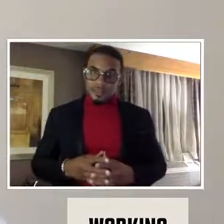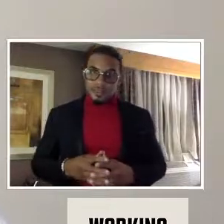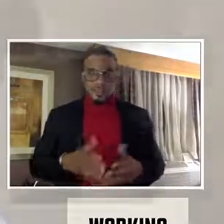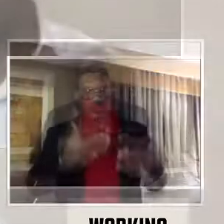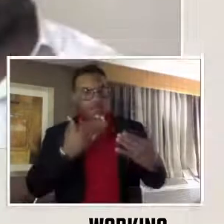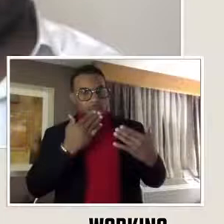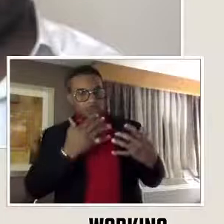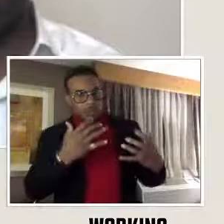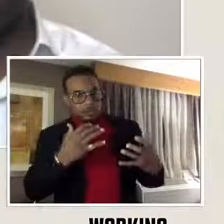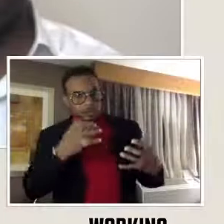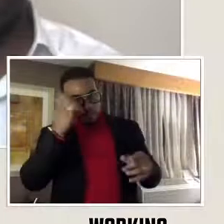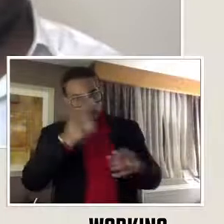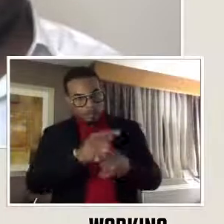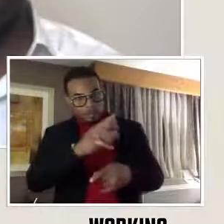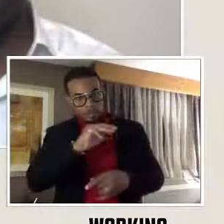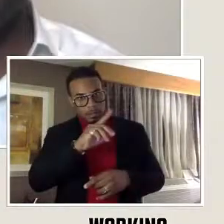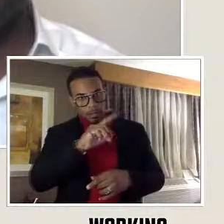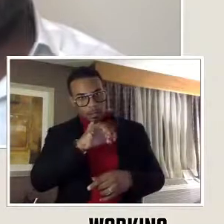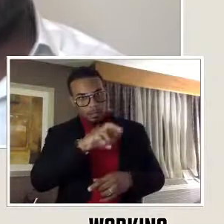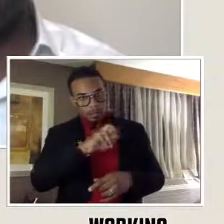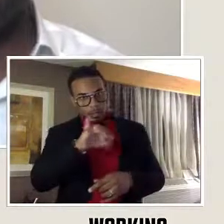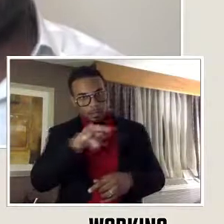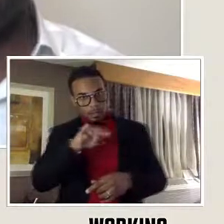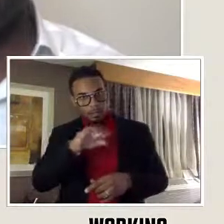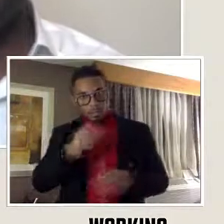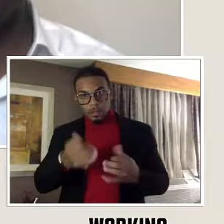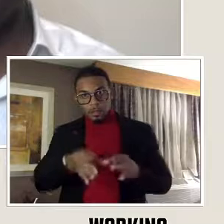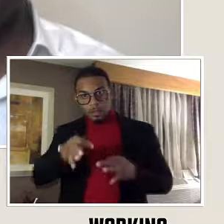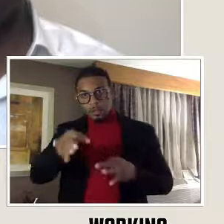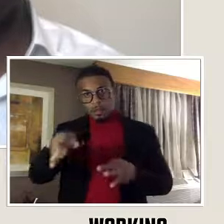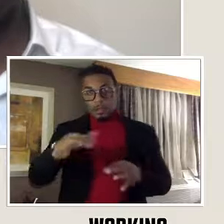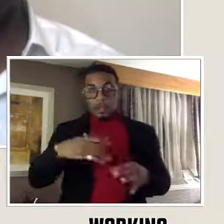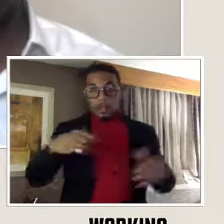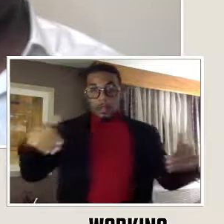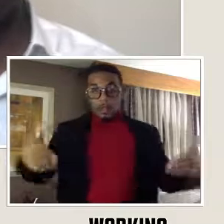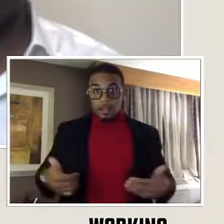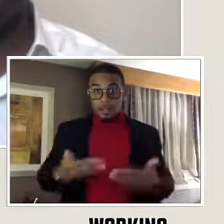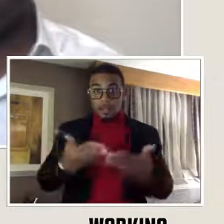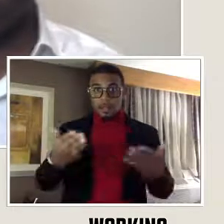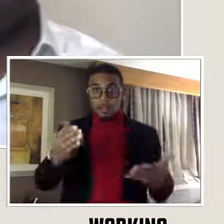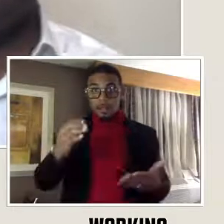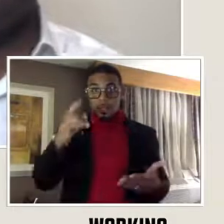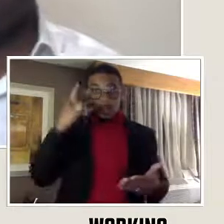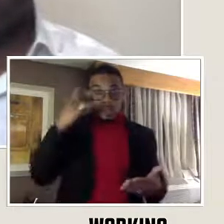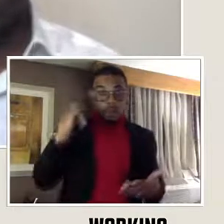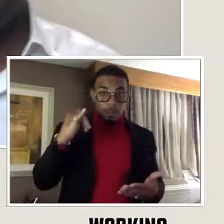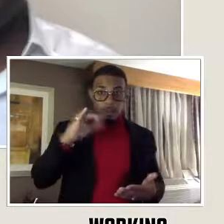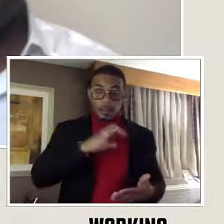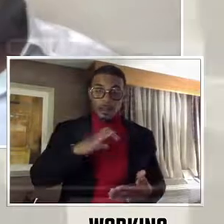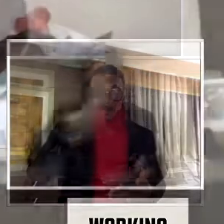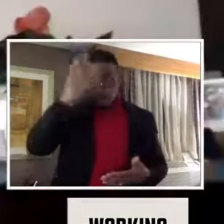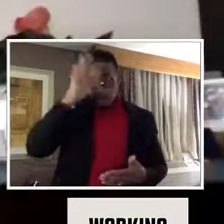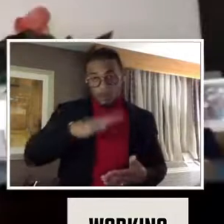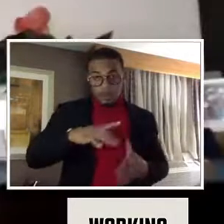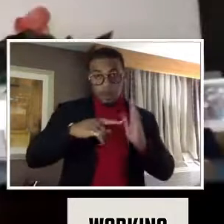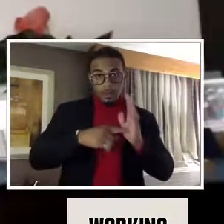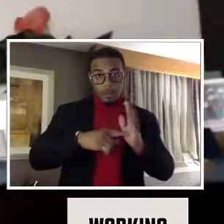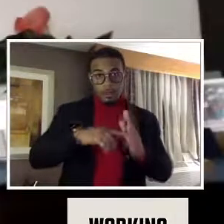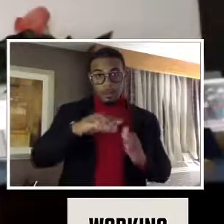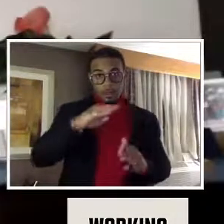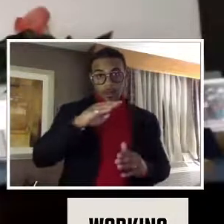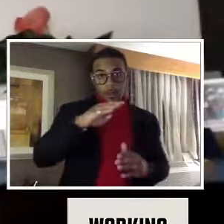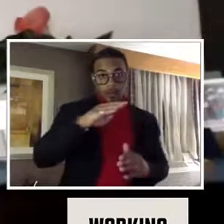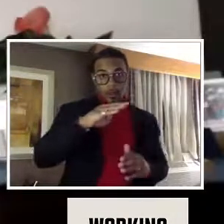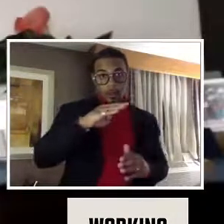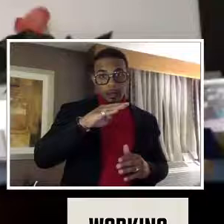Thank you so much, Brother Mondaire Jones. And without further ado, I'd like to introduce California Congressman Representative Ro